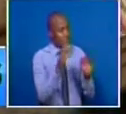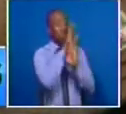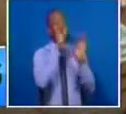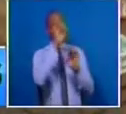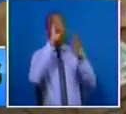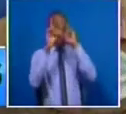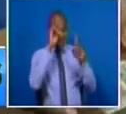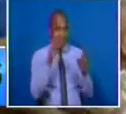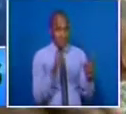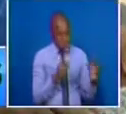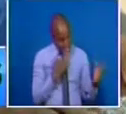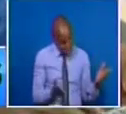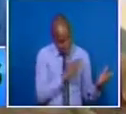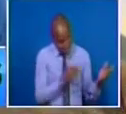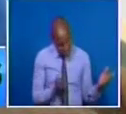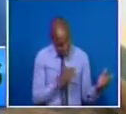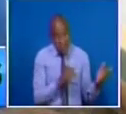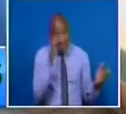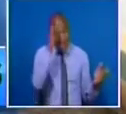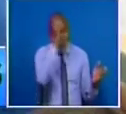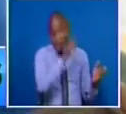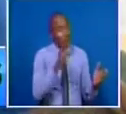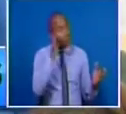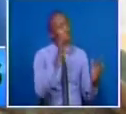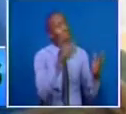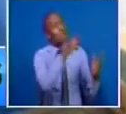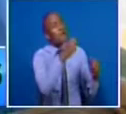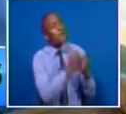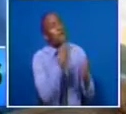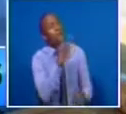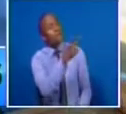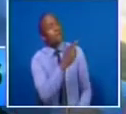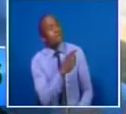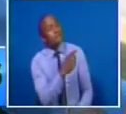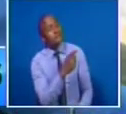probably looking through all of those notes right now. And Lulu Hassan is in there. Lulu, what is, you want to go and have a chat with him?